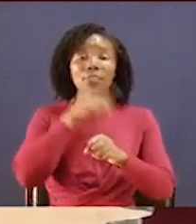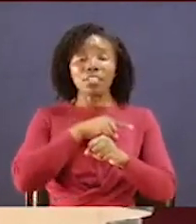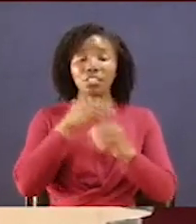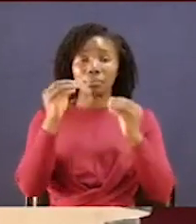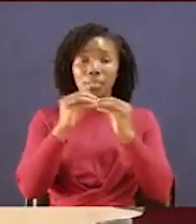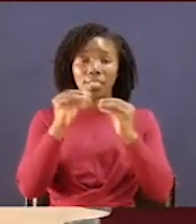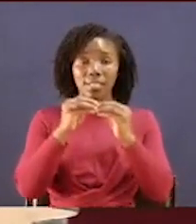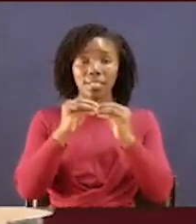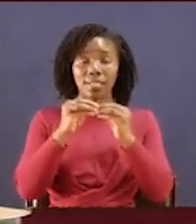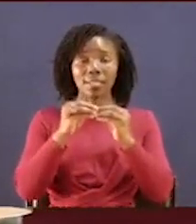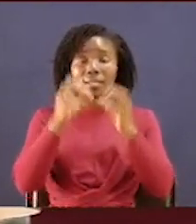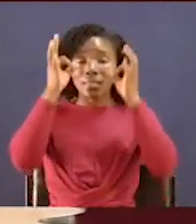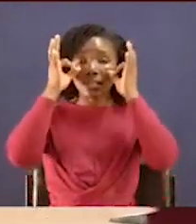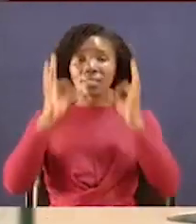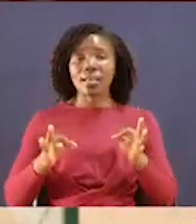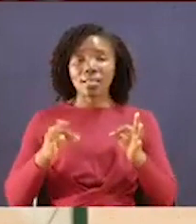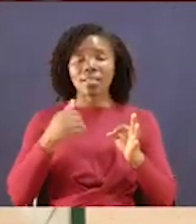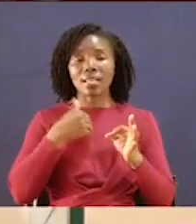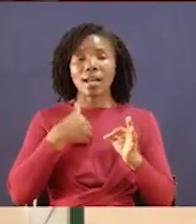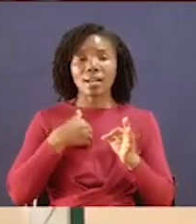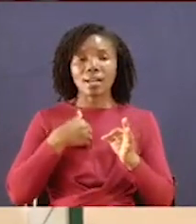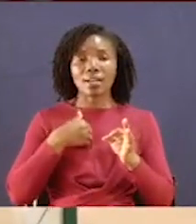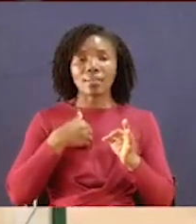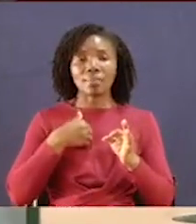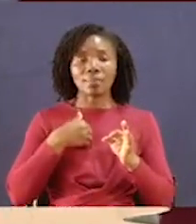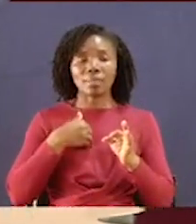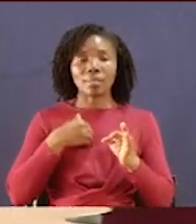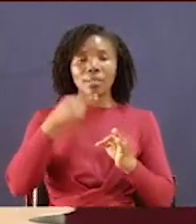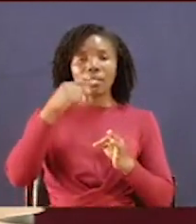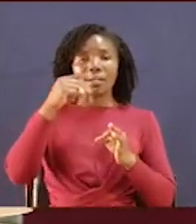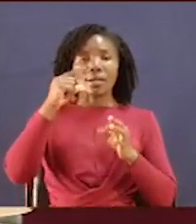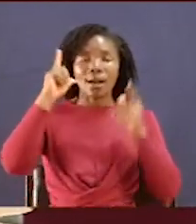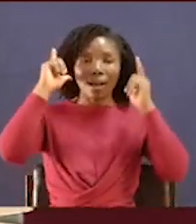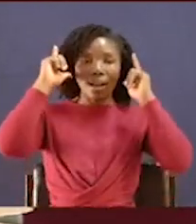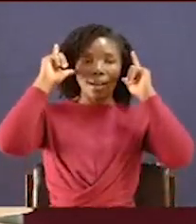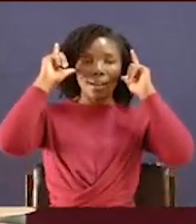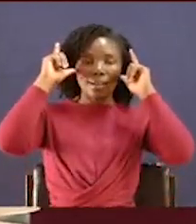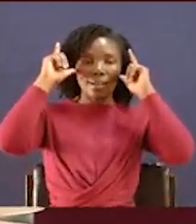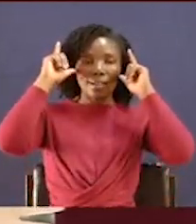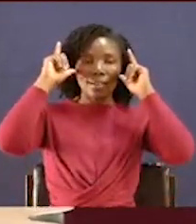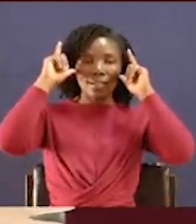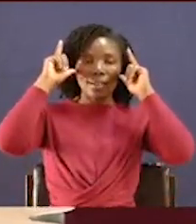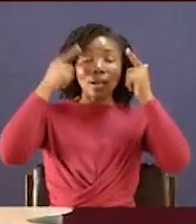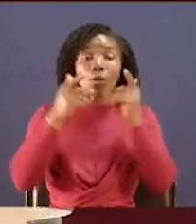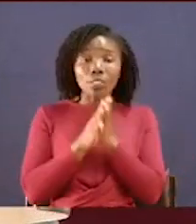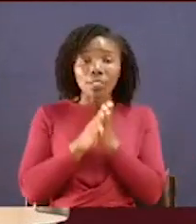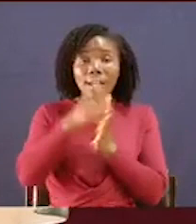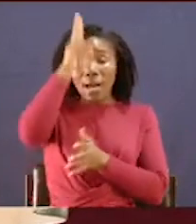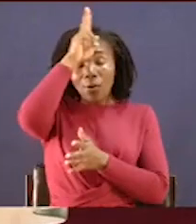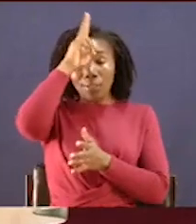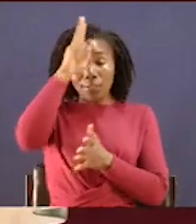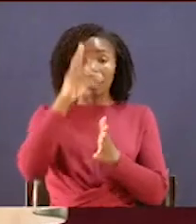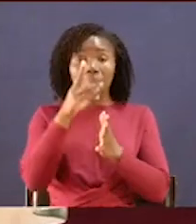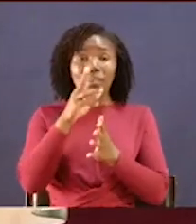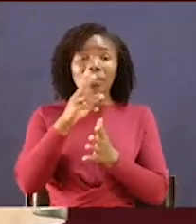meeting, they decided they had slaughtered a goat. Yeah? And they had prepared some of it. Put some of the ribs, you know, in